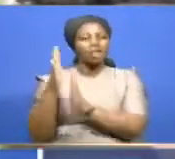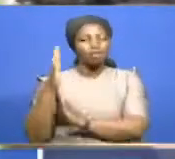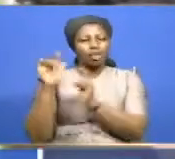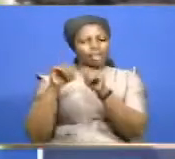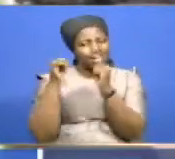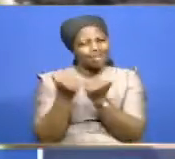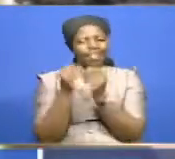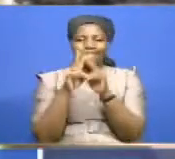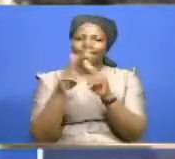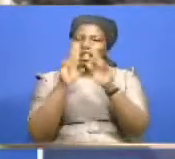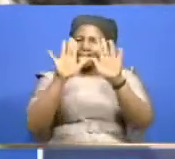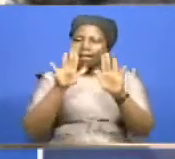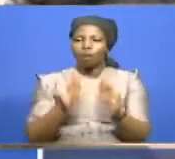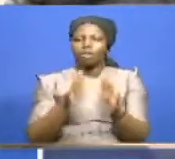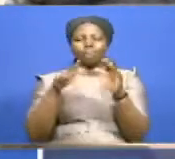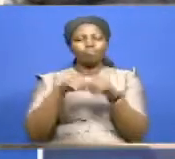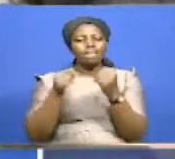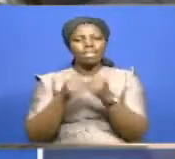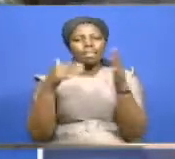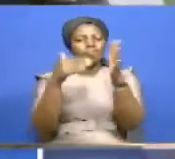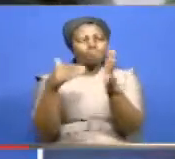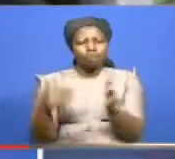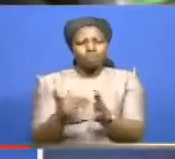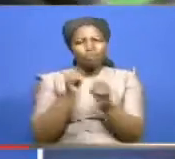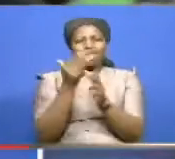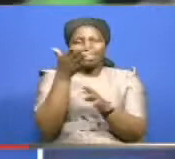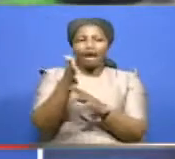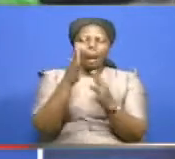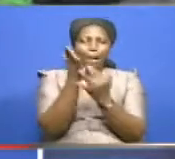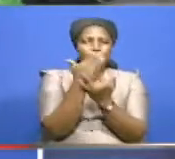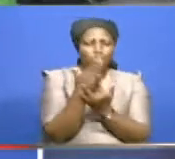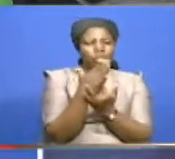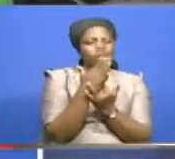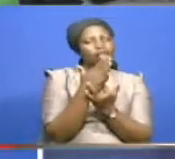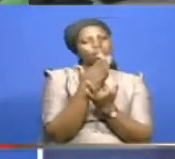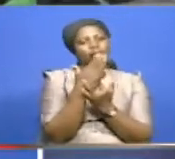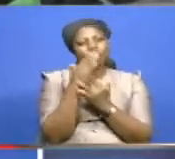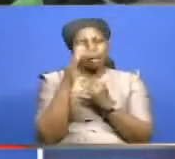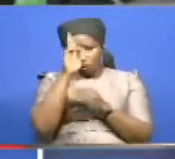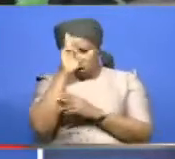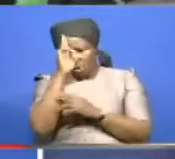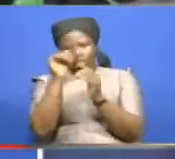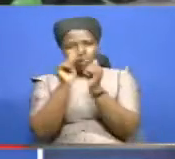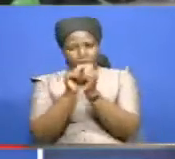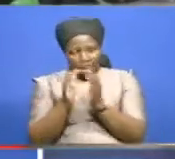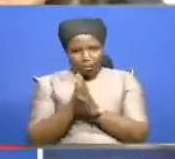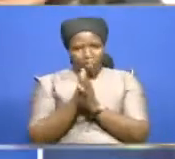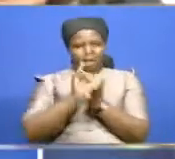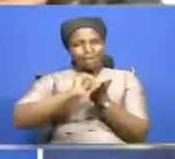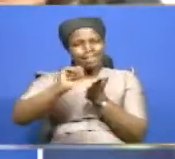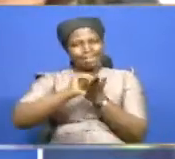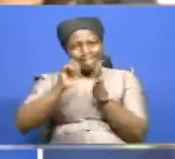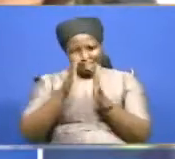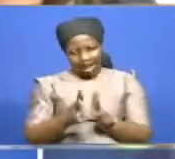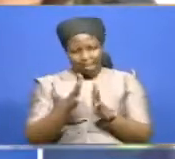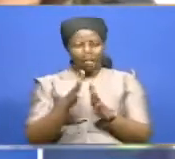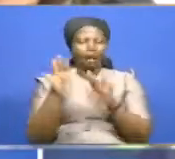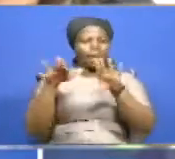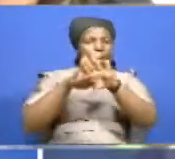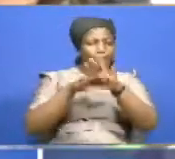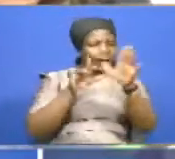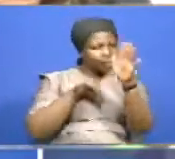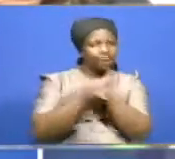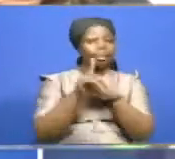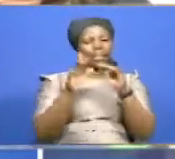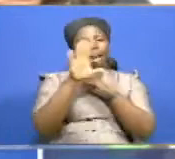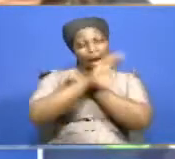role in breaking the barriers that have existed between the uniformed officers and the scribes. With its members drawn from across the country,